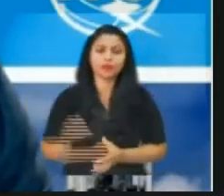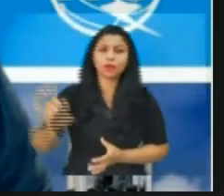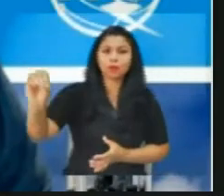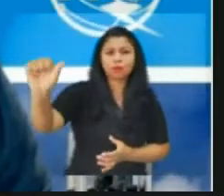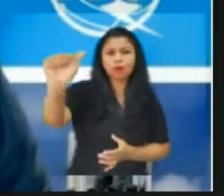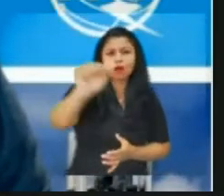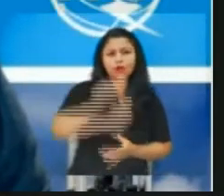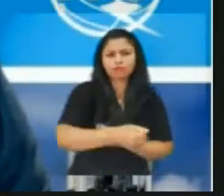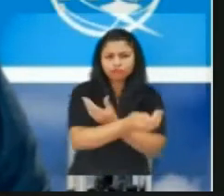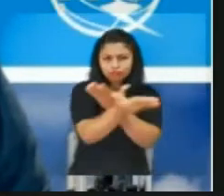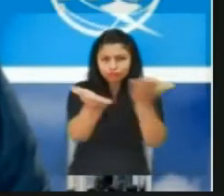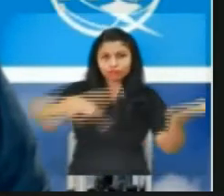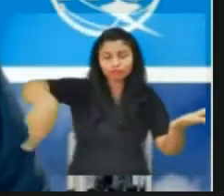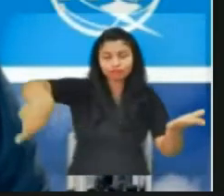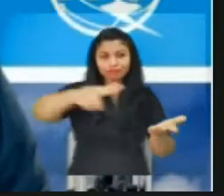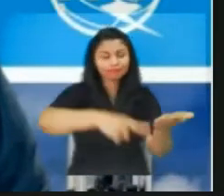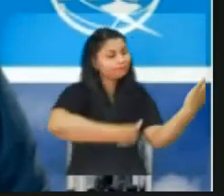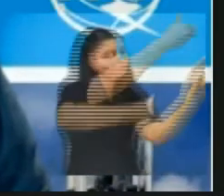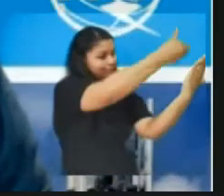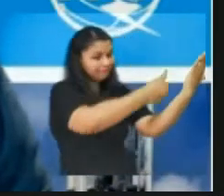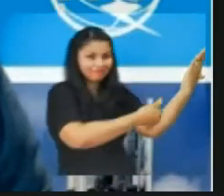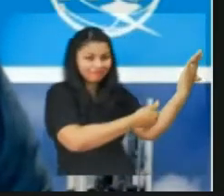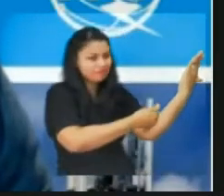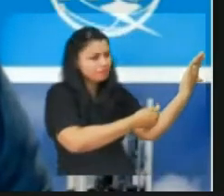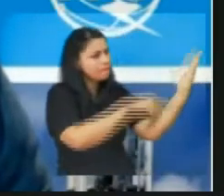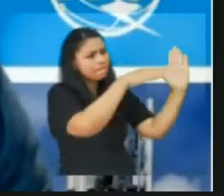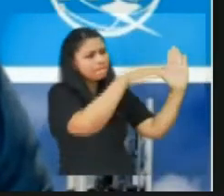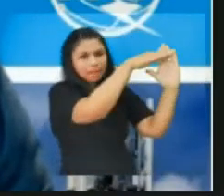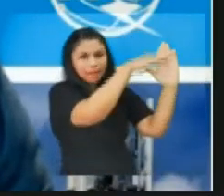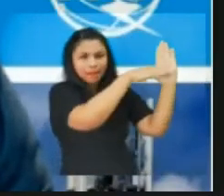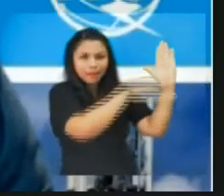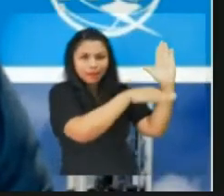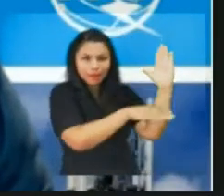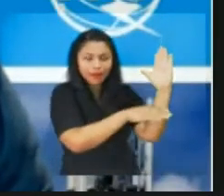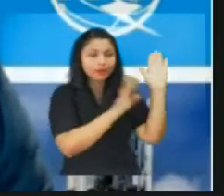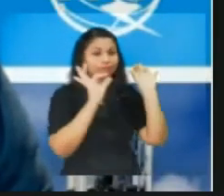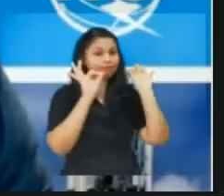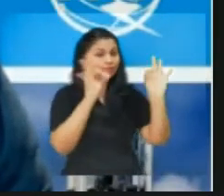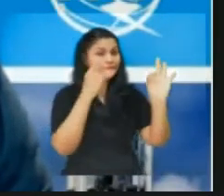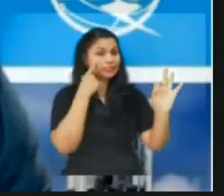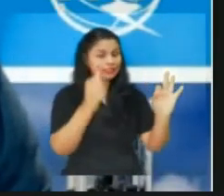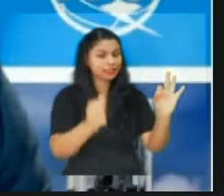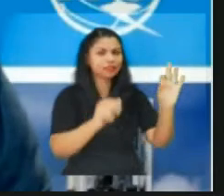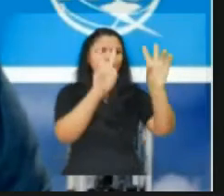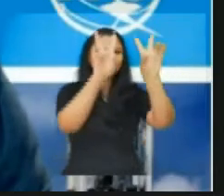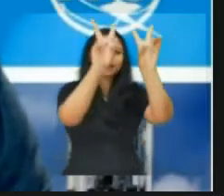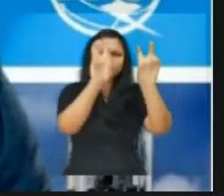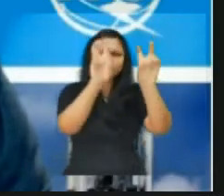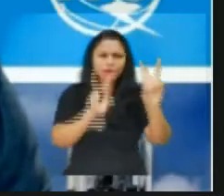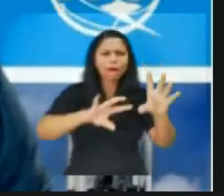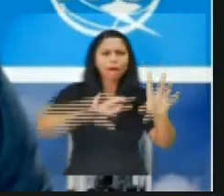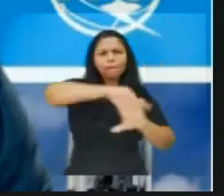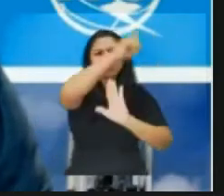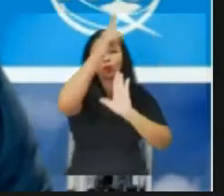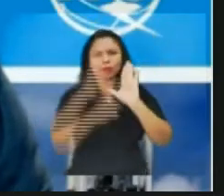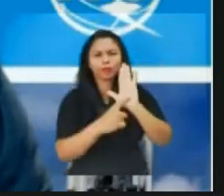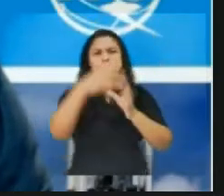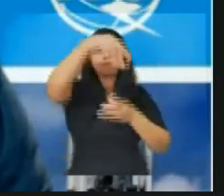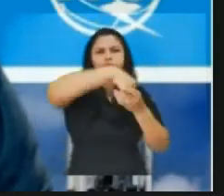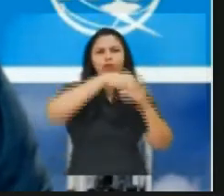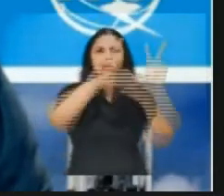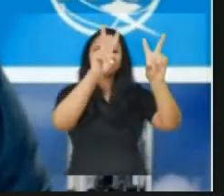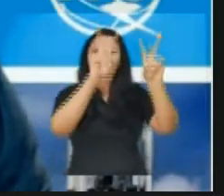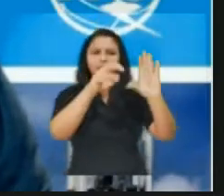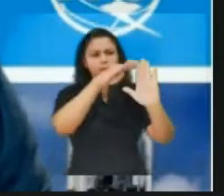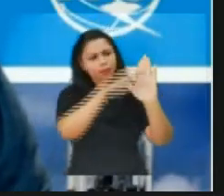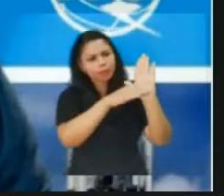Ladies and gentlemen, I see that you have an interesting agenda for yourself. This event will cover several topics associated with the spectrum, including